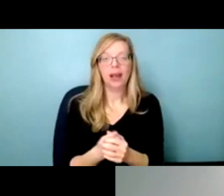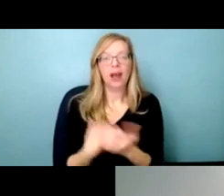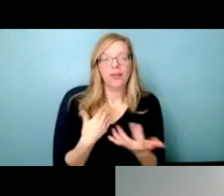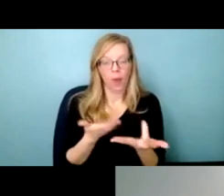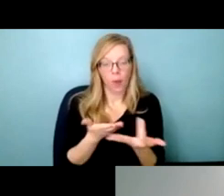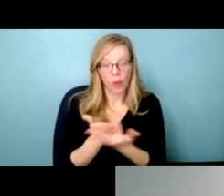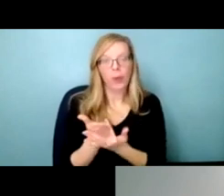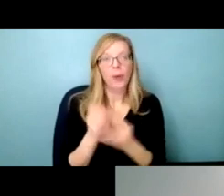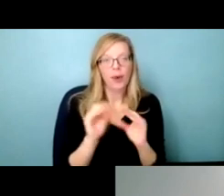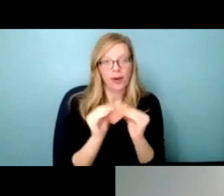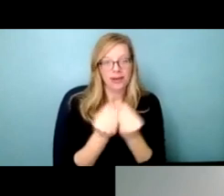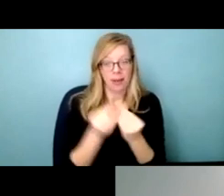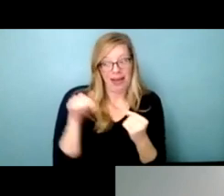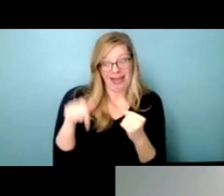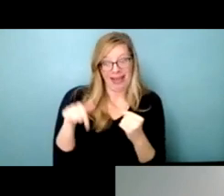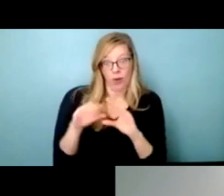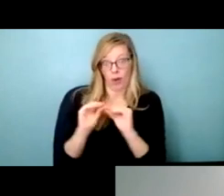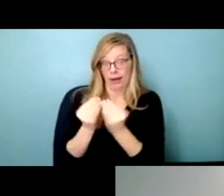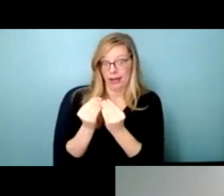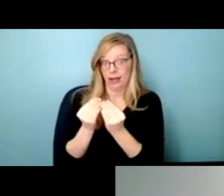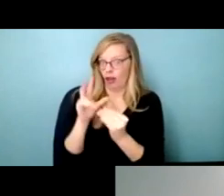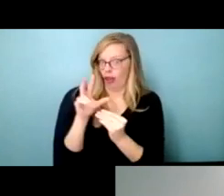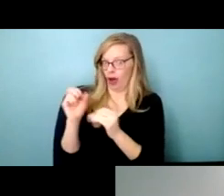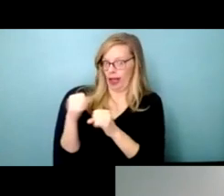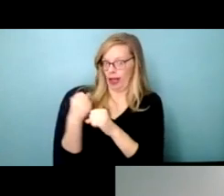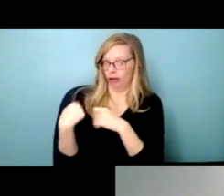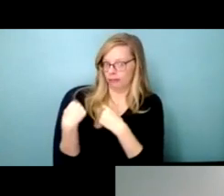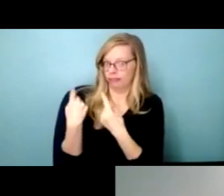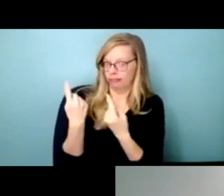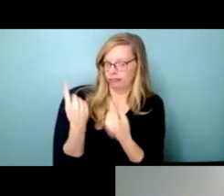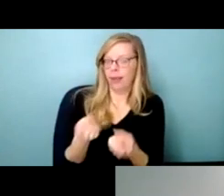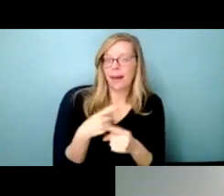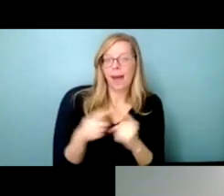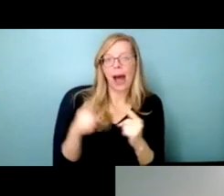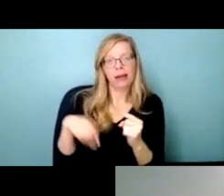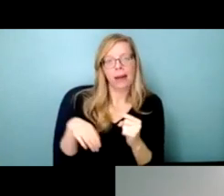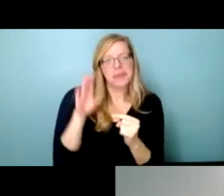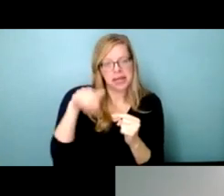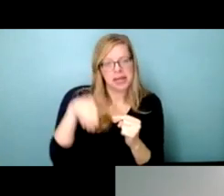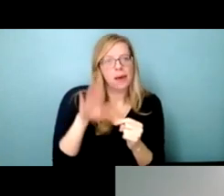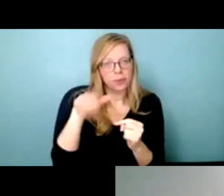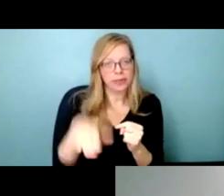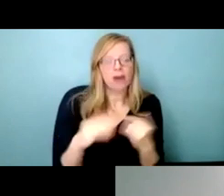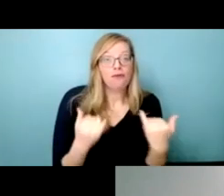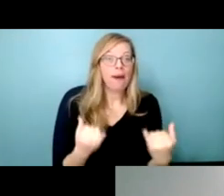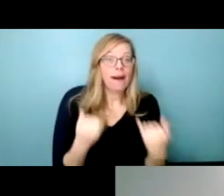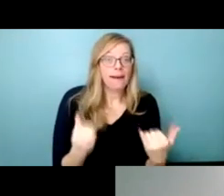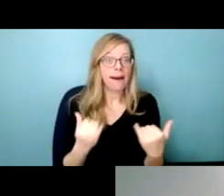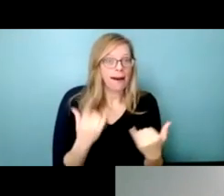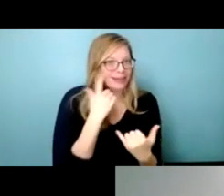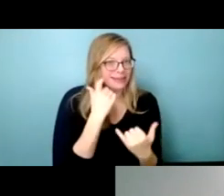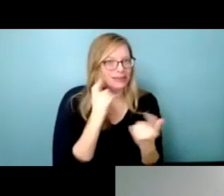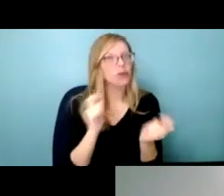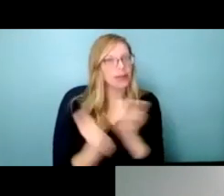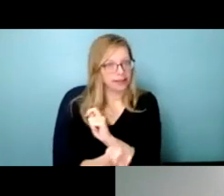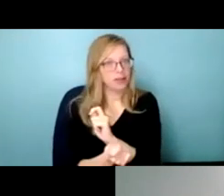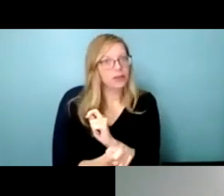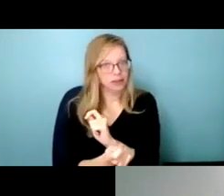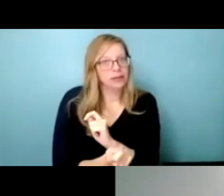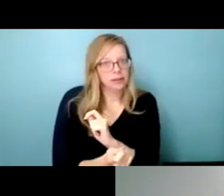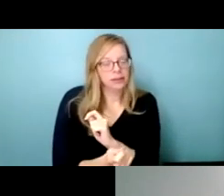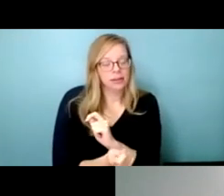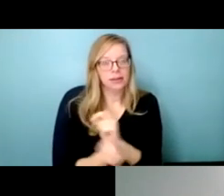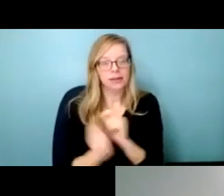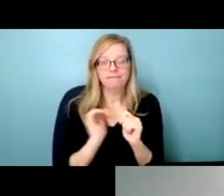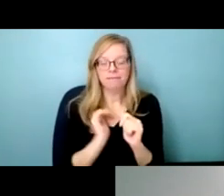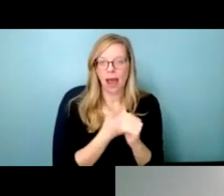been around for over 30 years. So it's had its ups and downs. We're going through a major transition right now. We've got